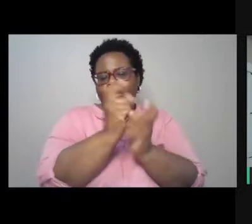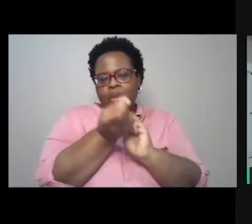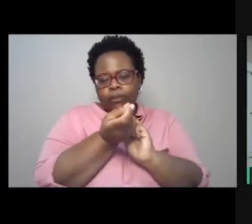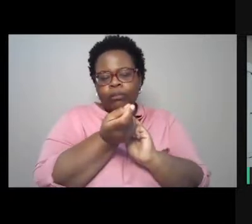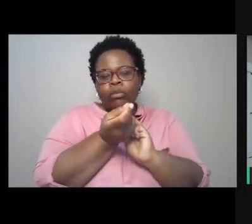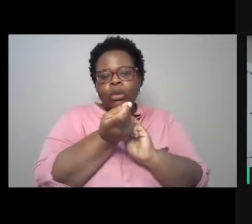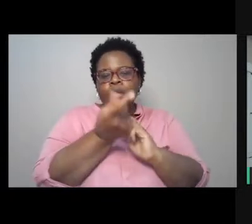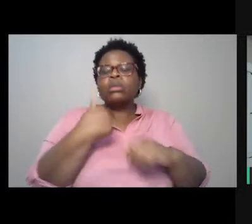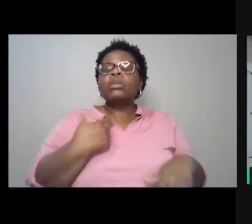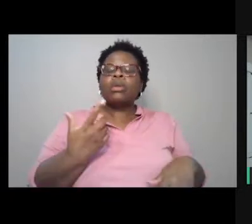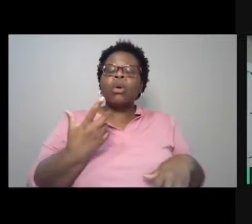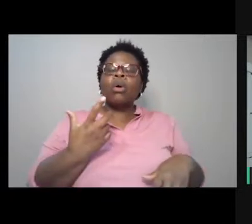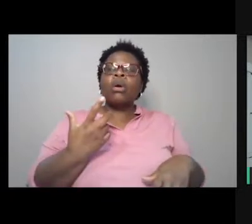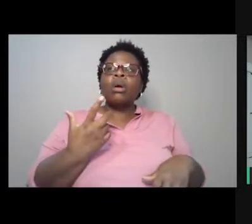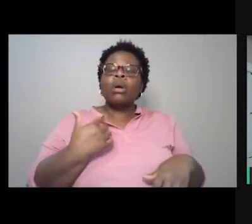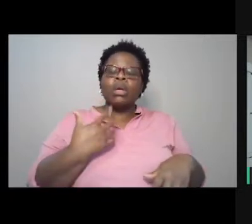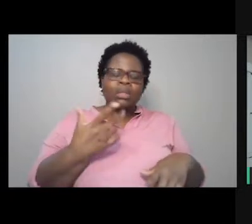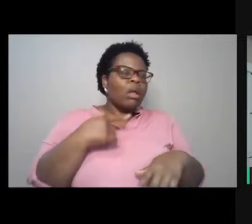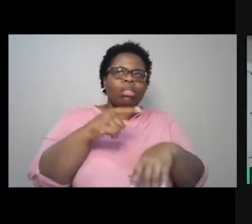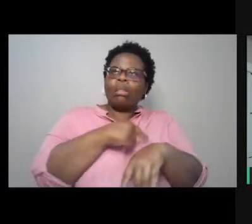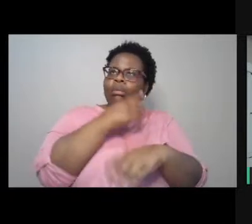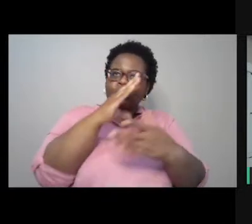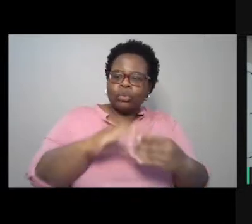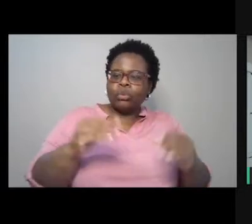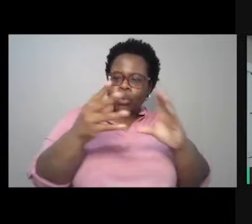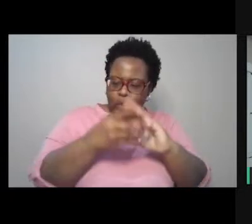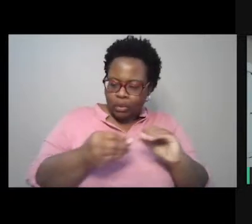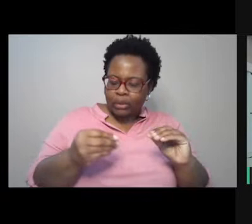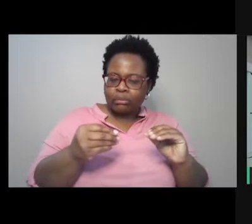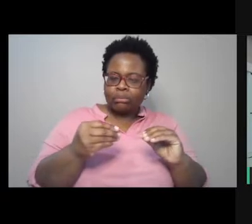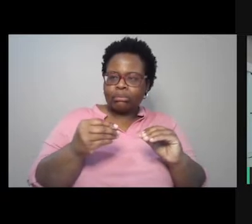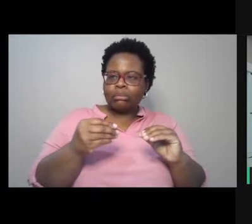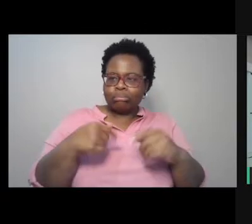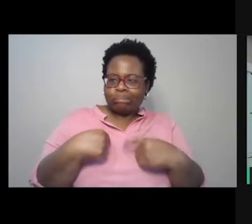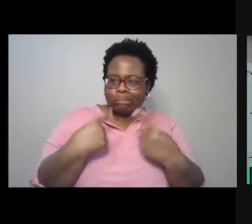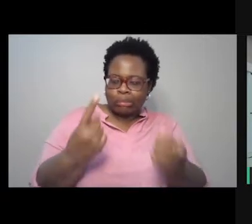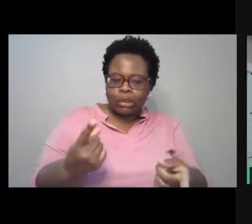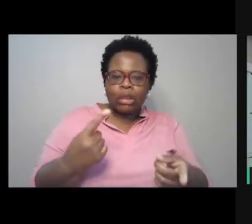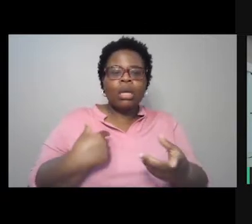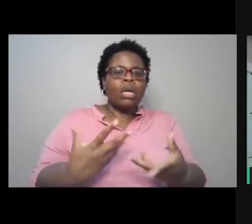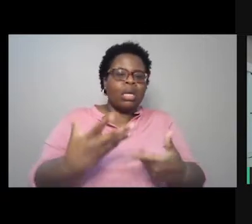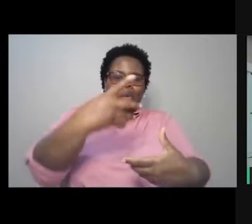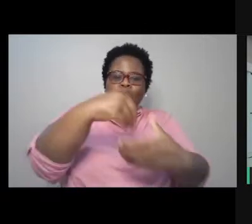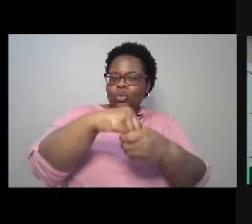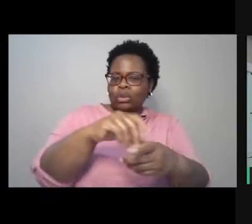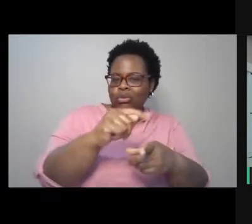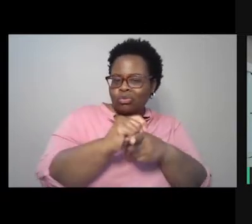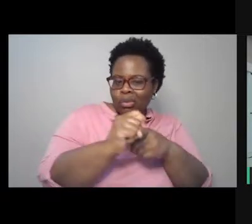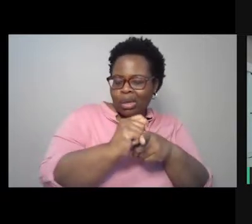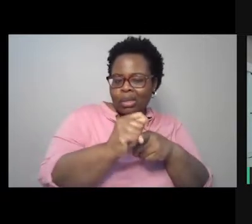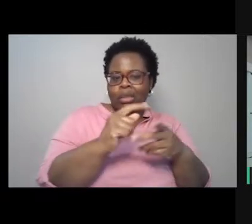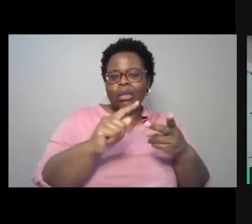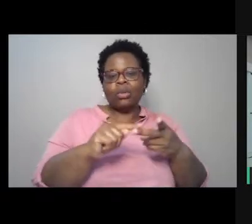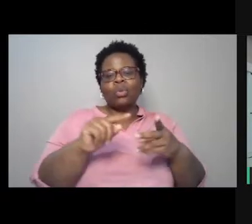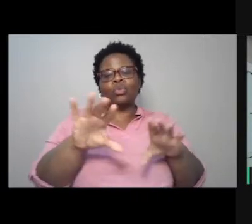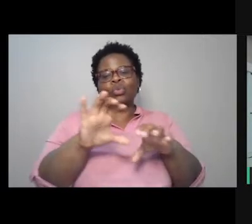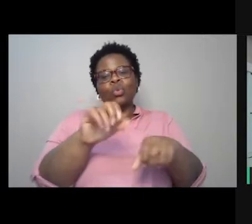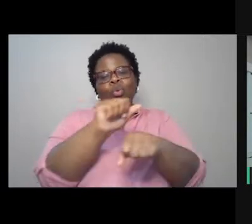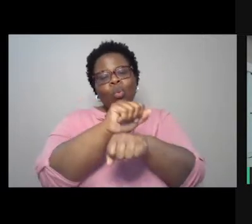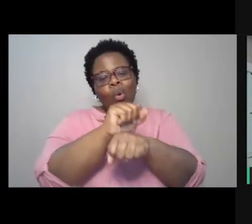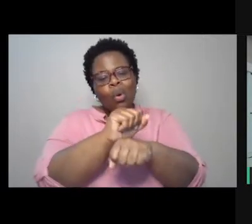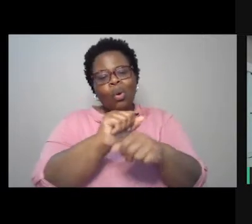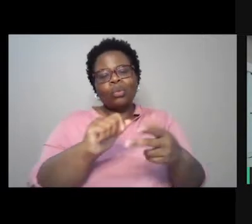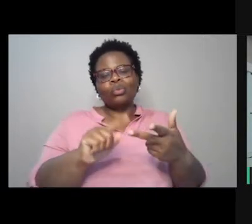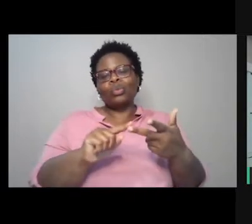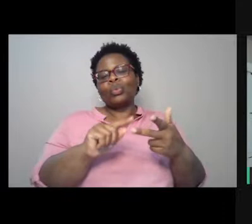And from there, it has been a long story, of course, including training,